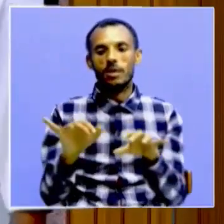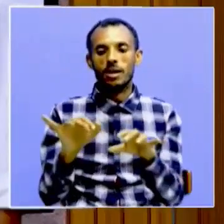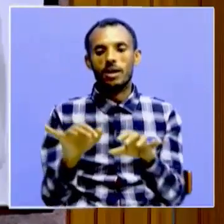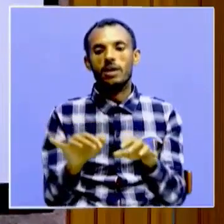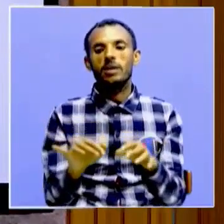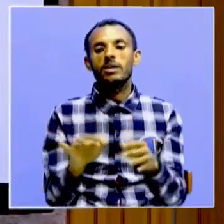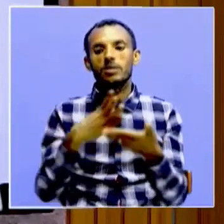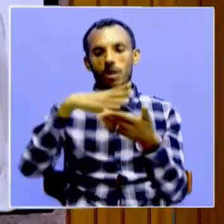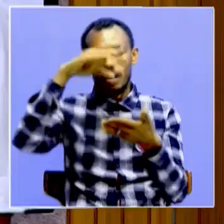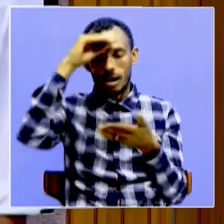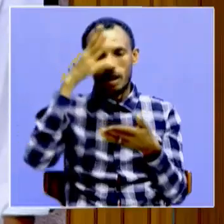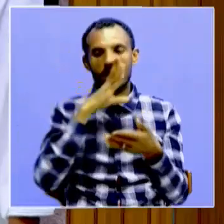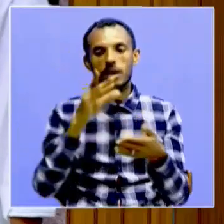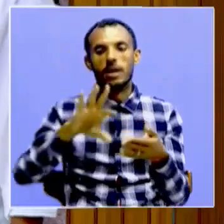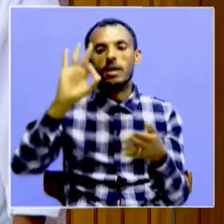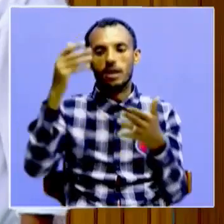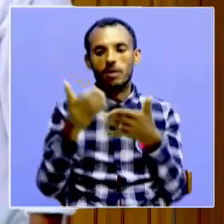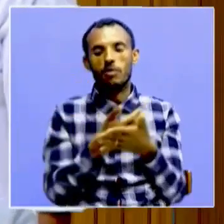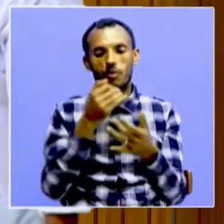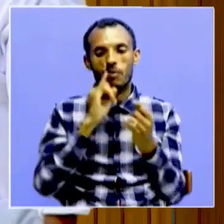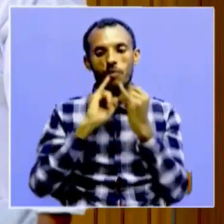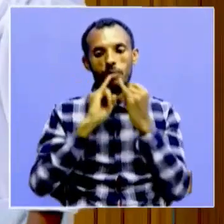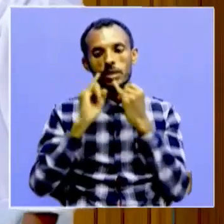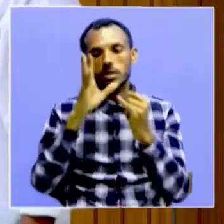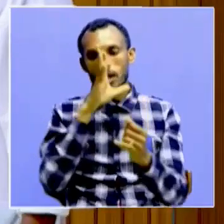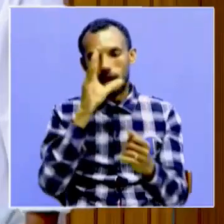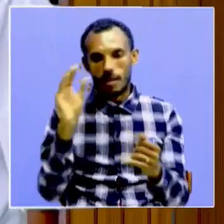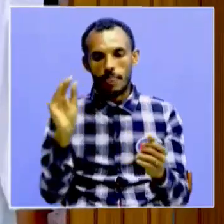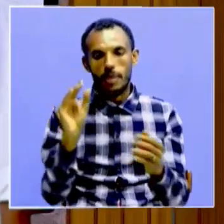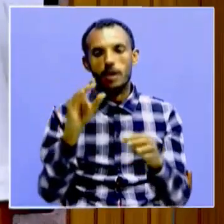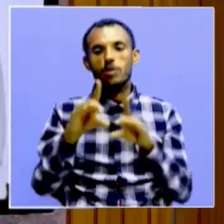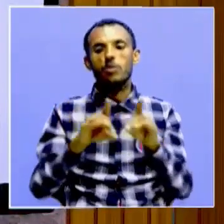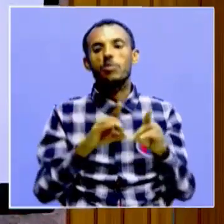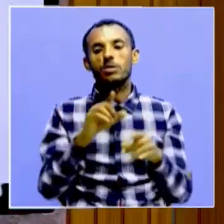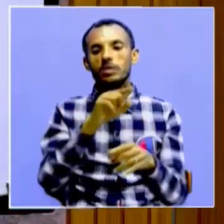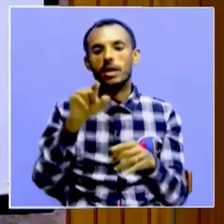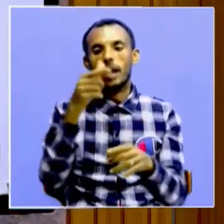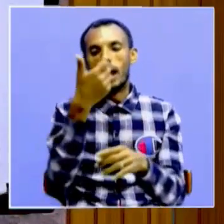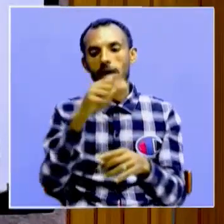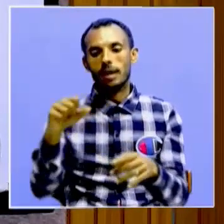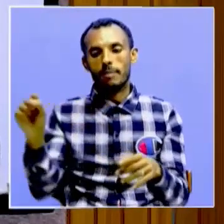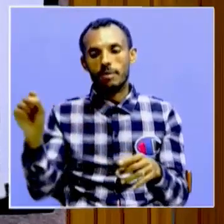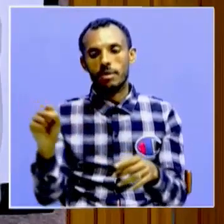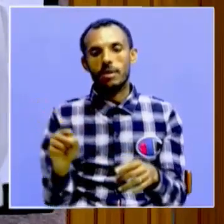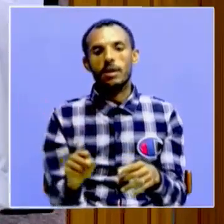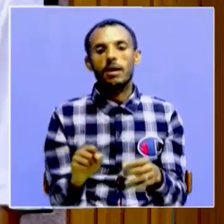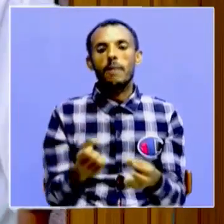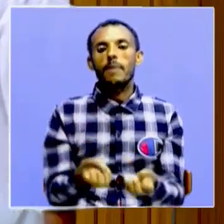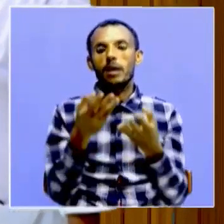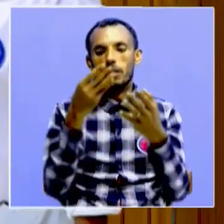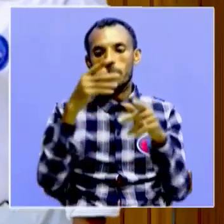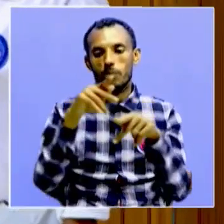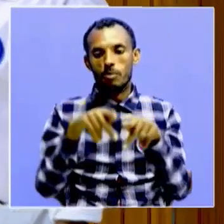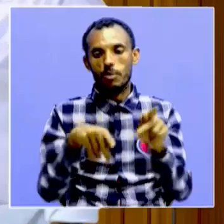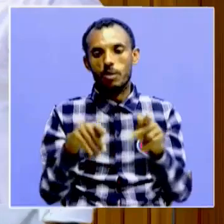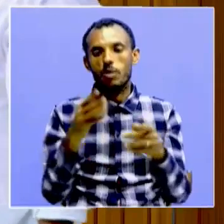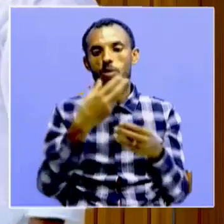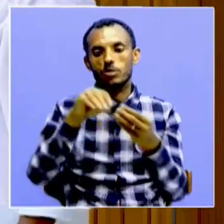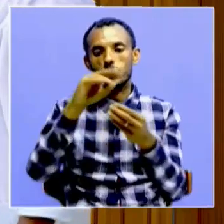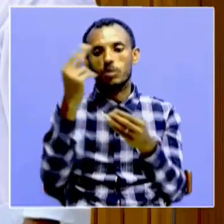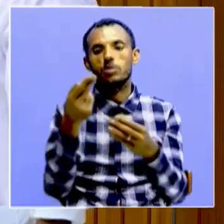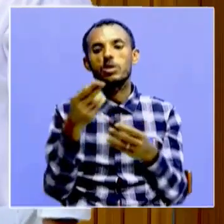computers to learn and get new information and do their assignments. Many people also